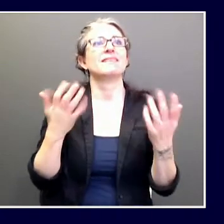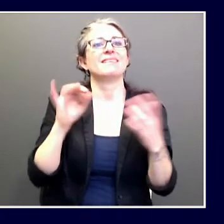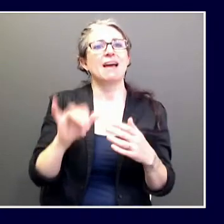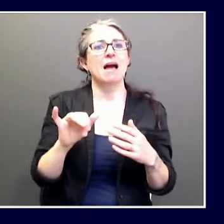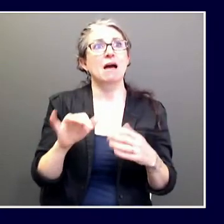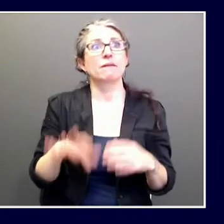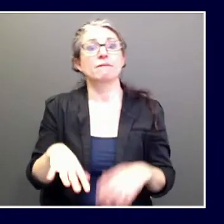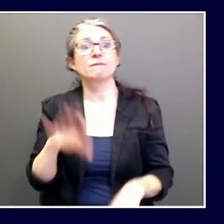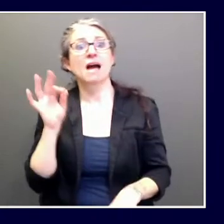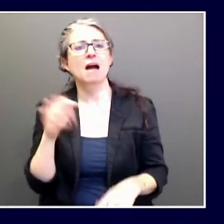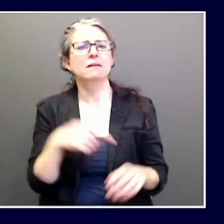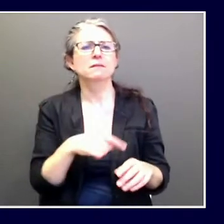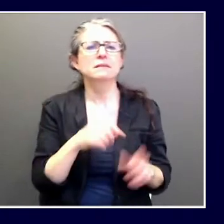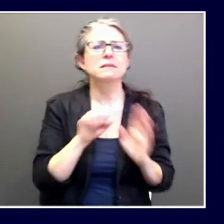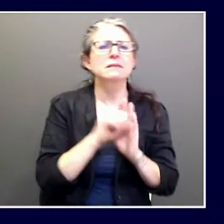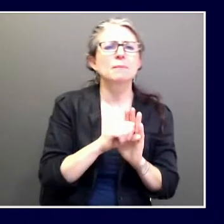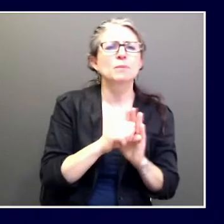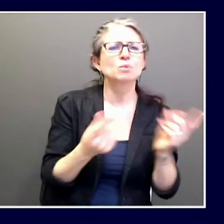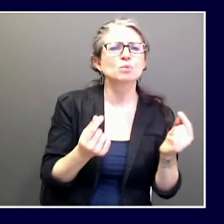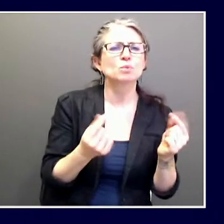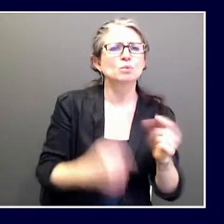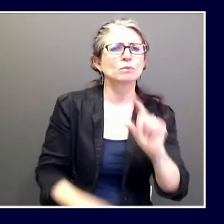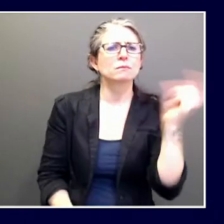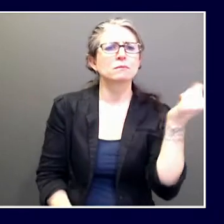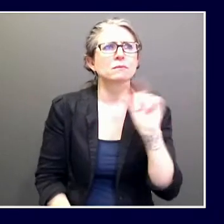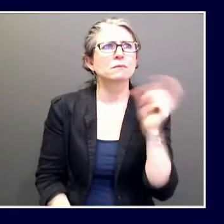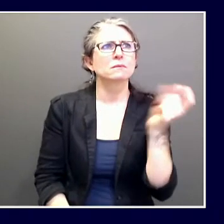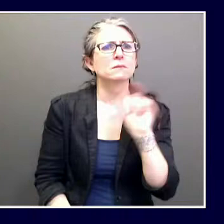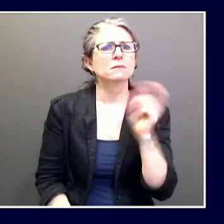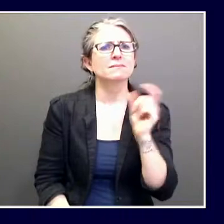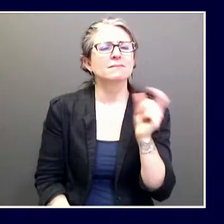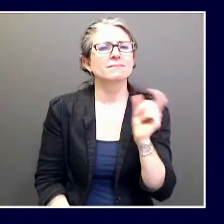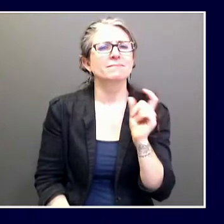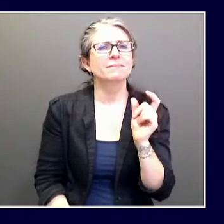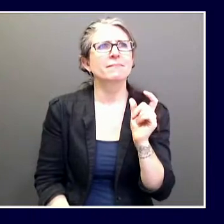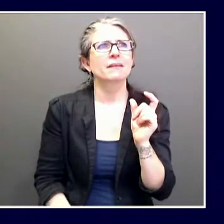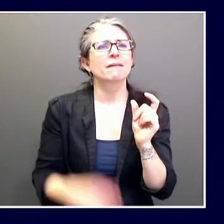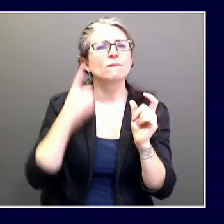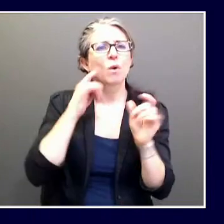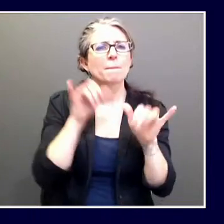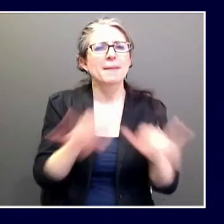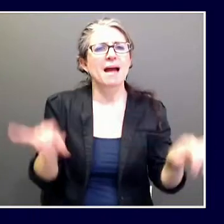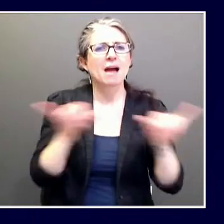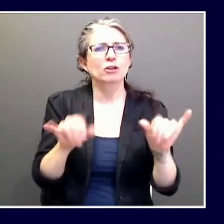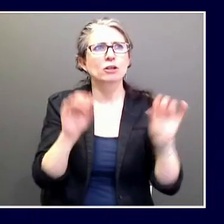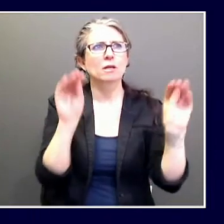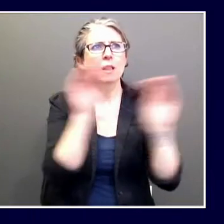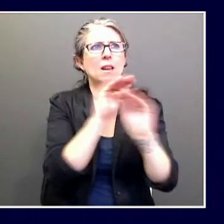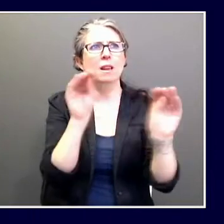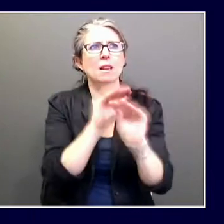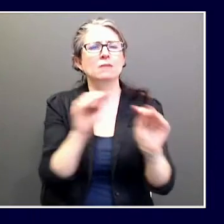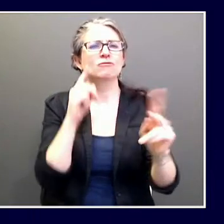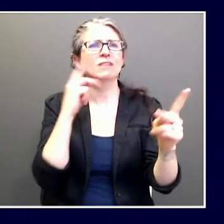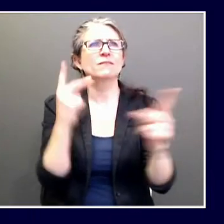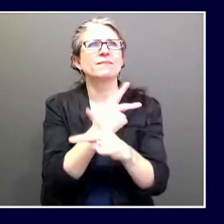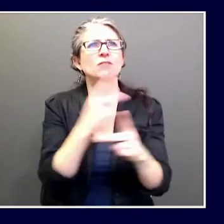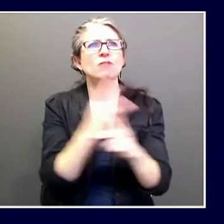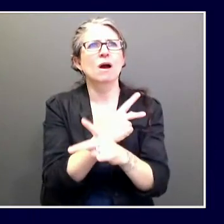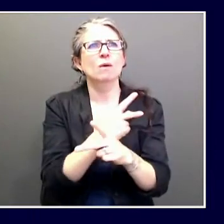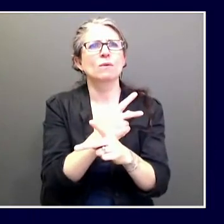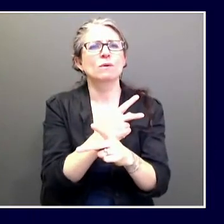is, into what viral variant family does this sample belong? And to answer your question, we